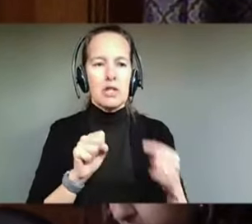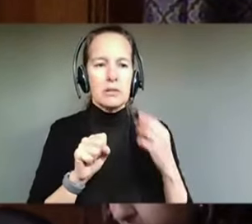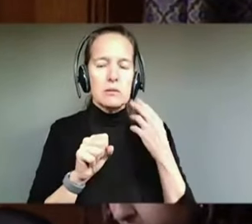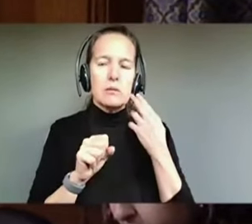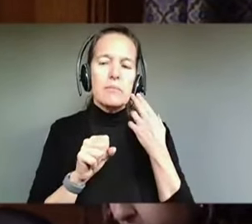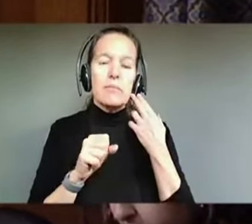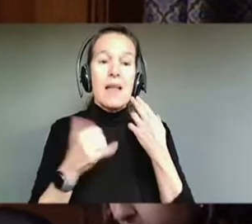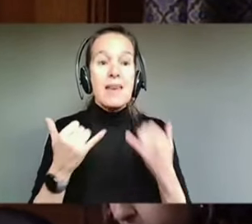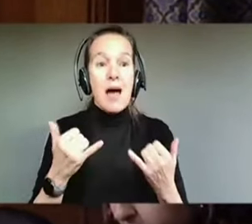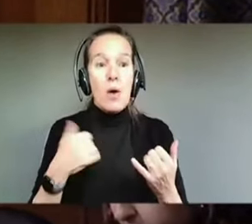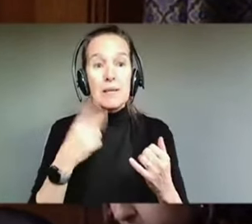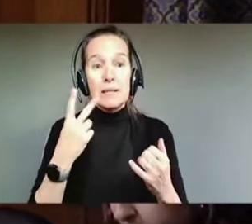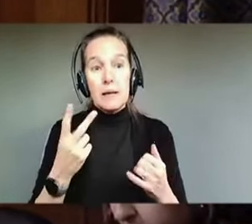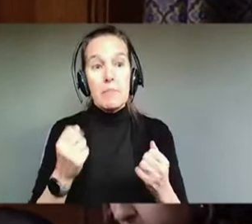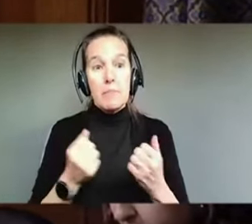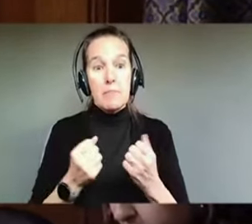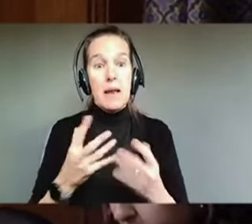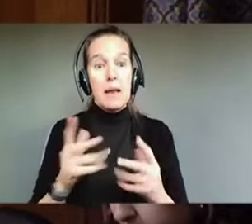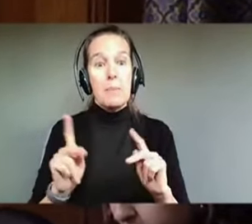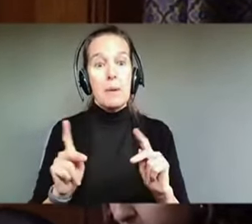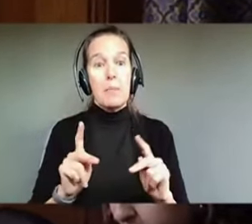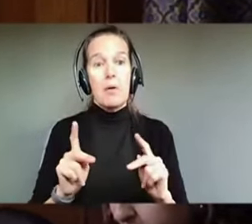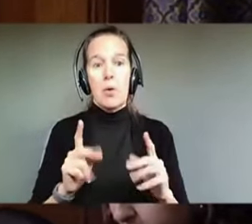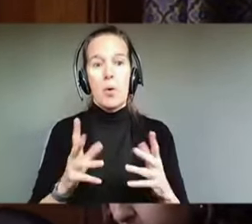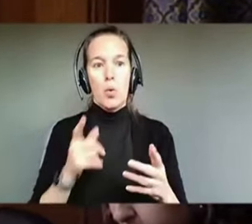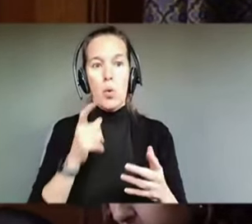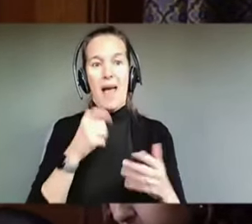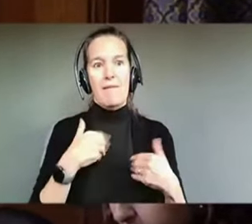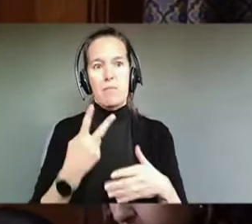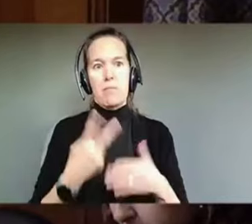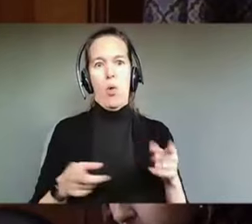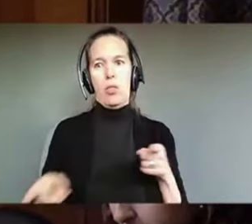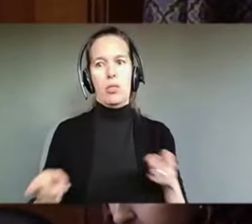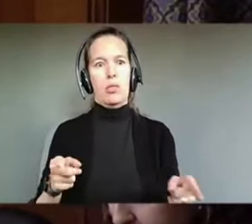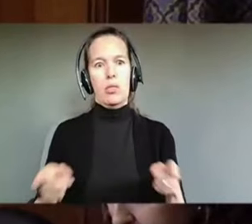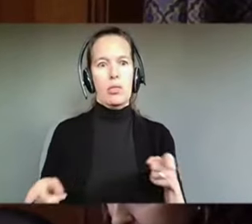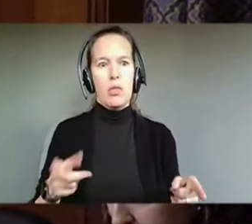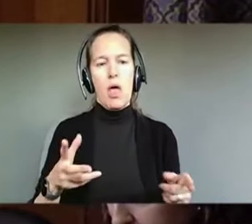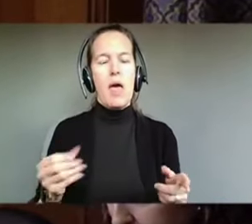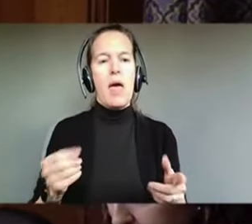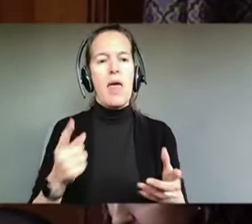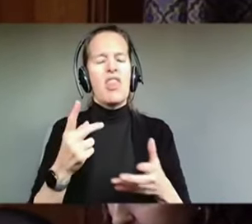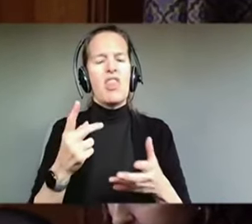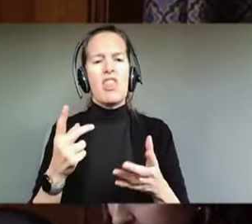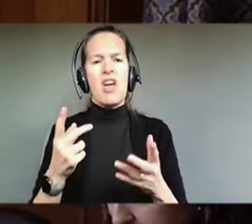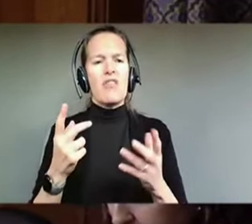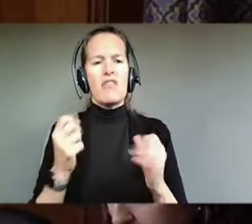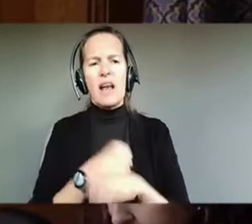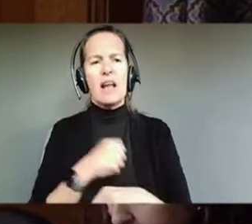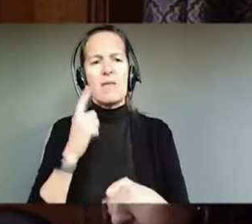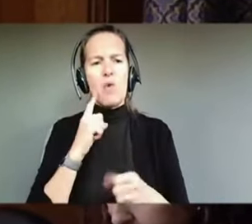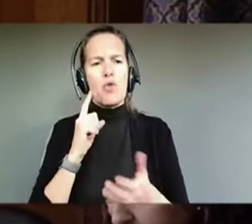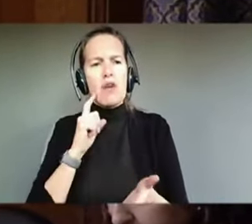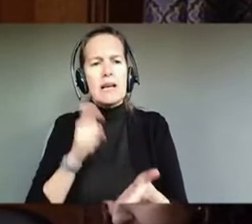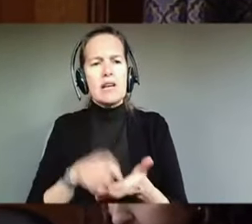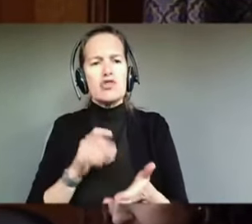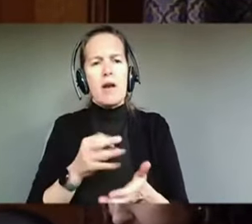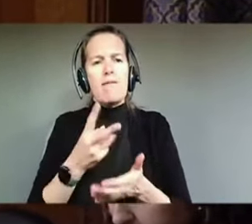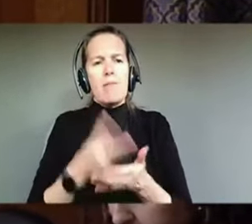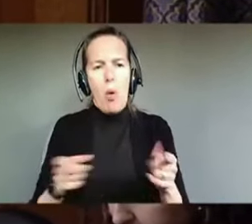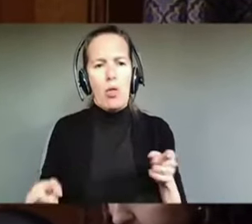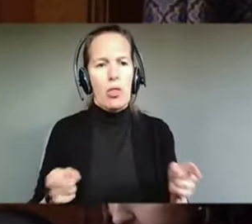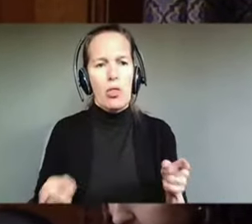navigating both ME/CFS and long COVID, and they are fighting for recognition of both conditions. People don't